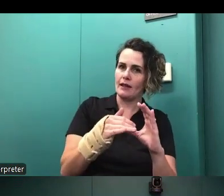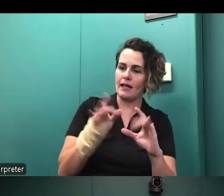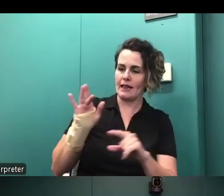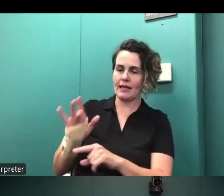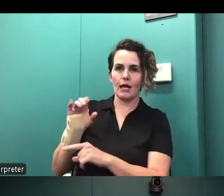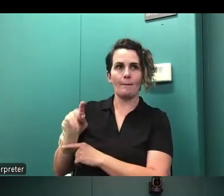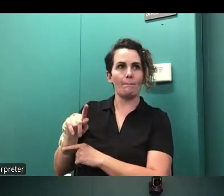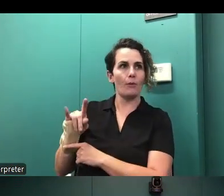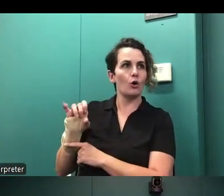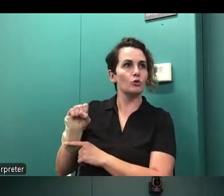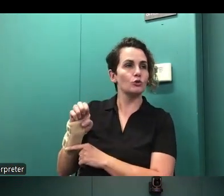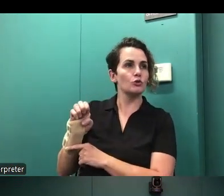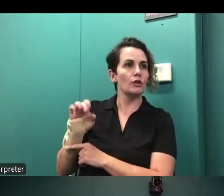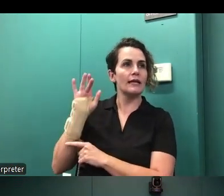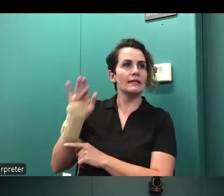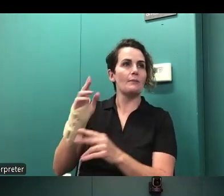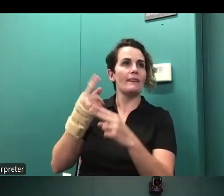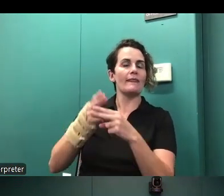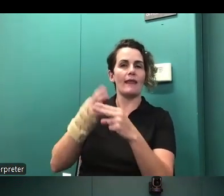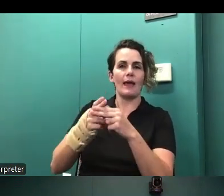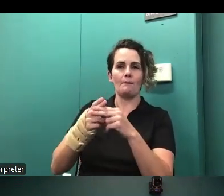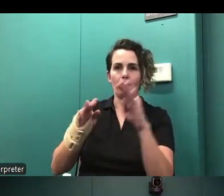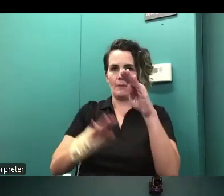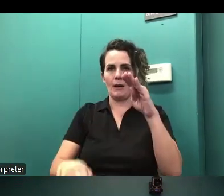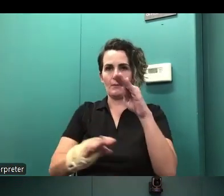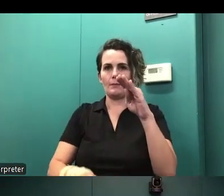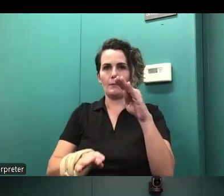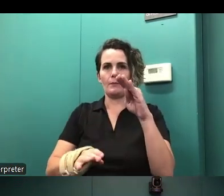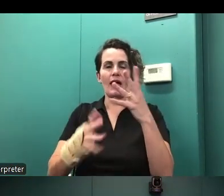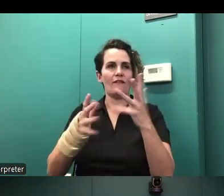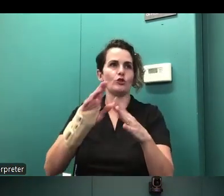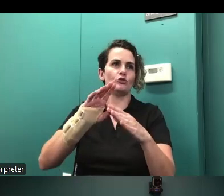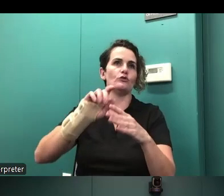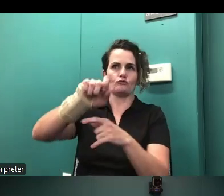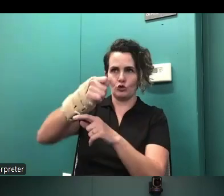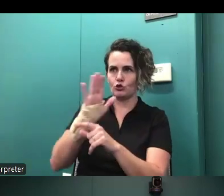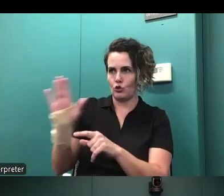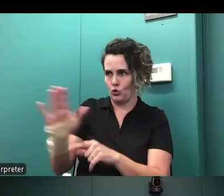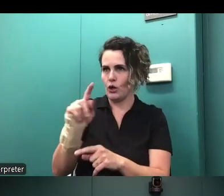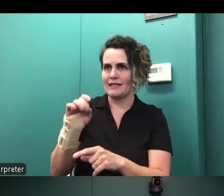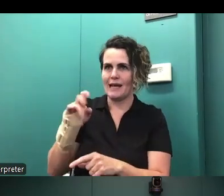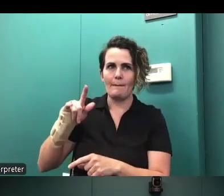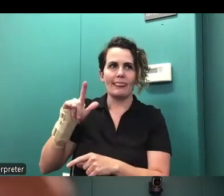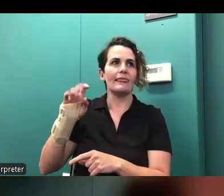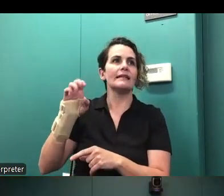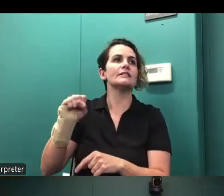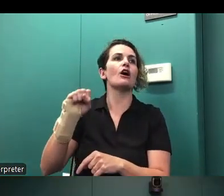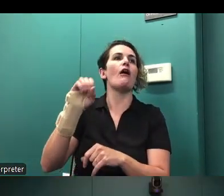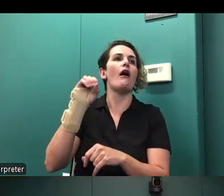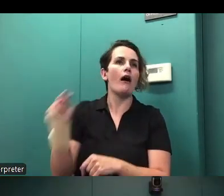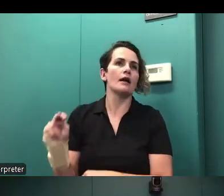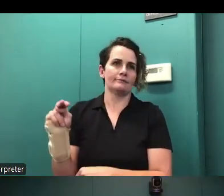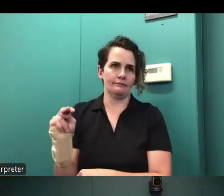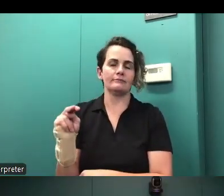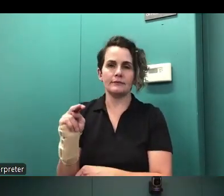compose, you type in the name and you go down to the bottom where it has the templates once you've turned them on. And you go to that one that says intro,